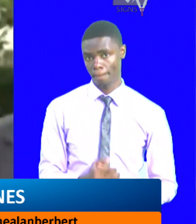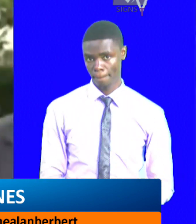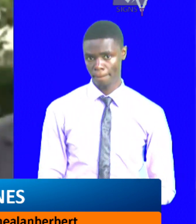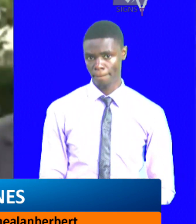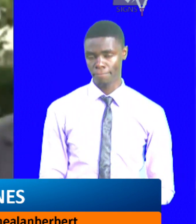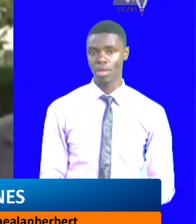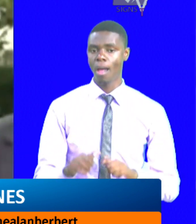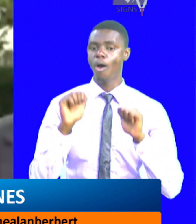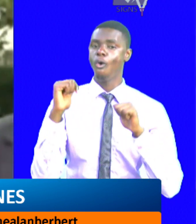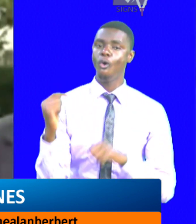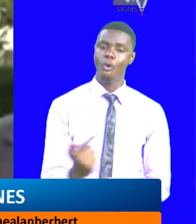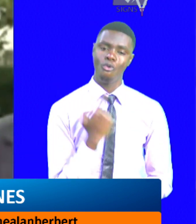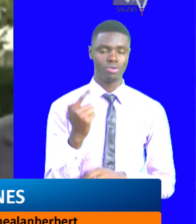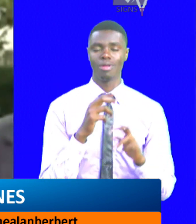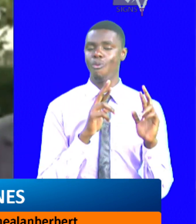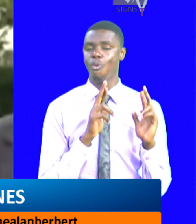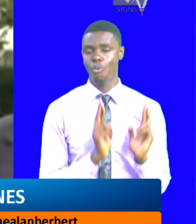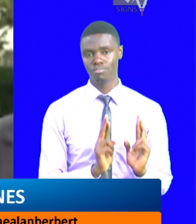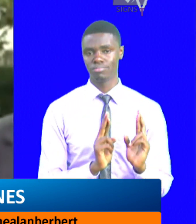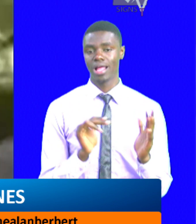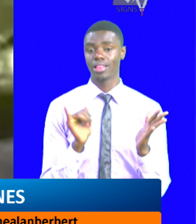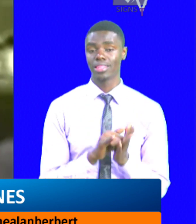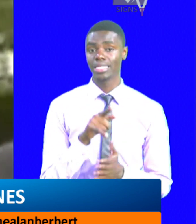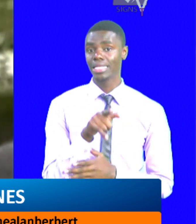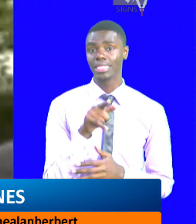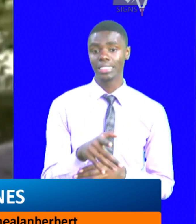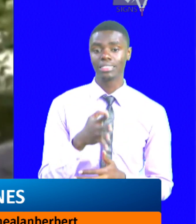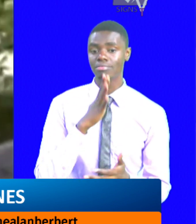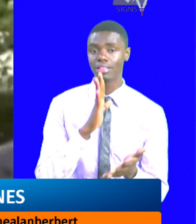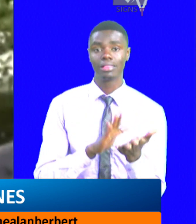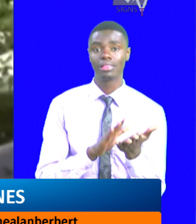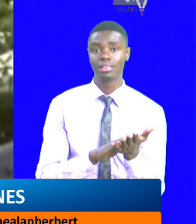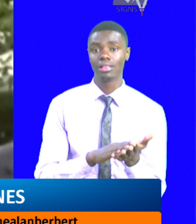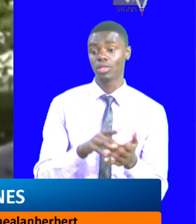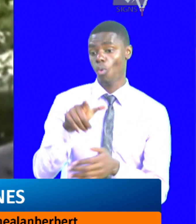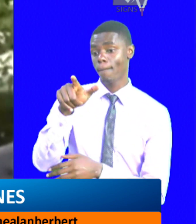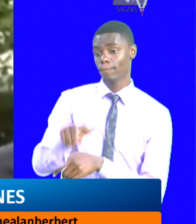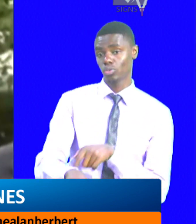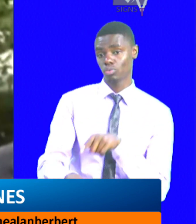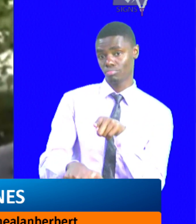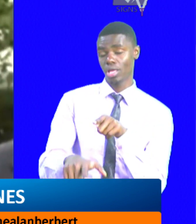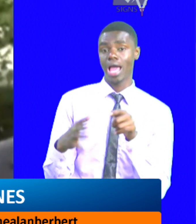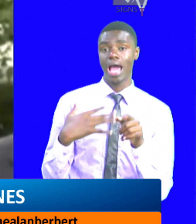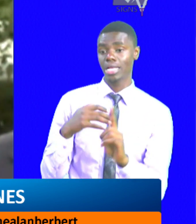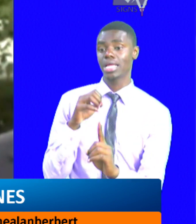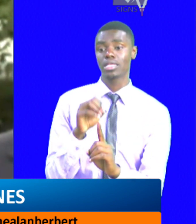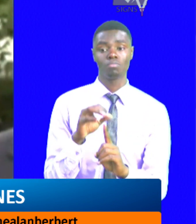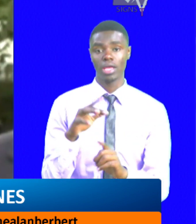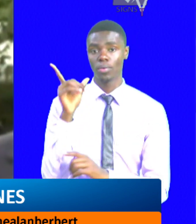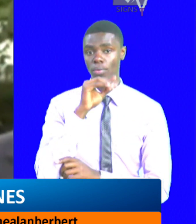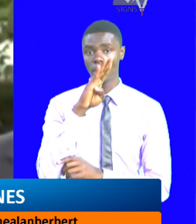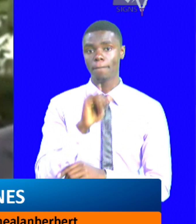And we can only hope that these unfortunate remarks were personal and were inspired by